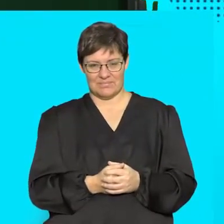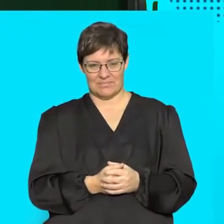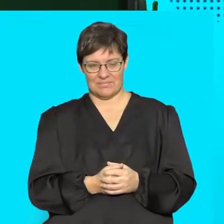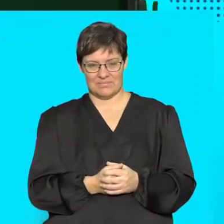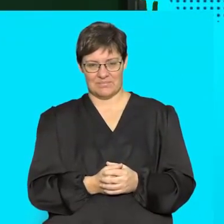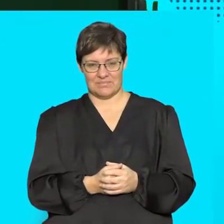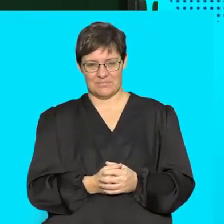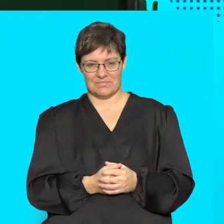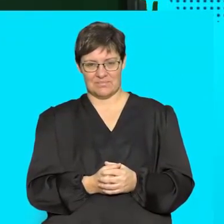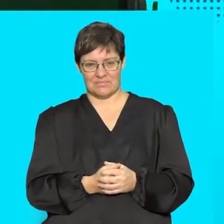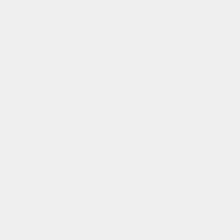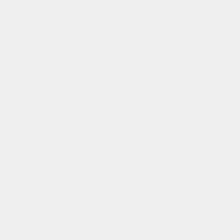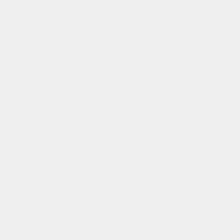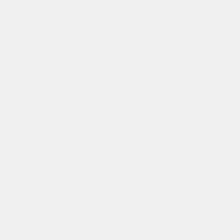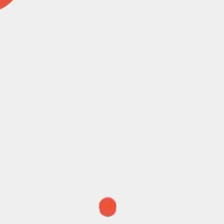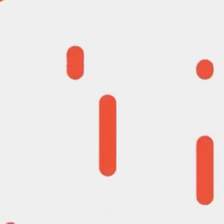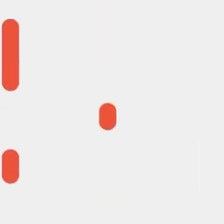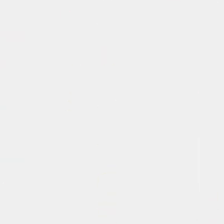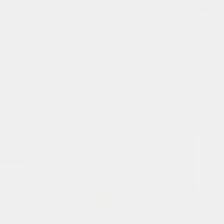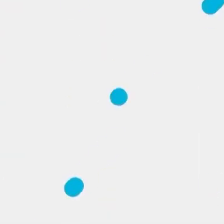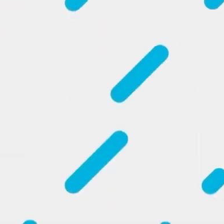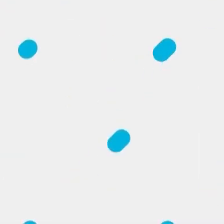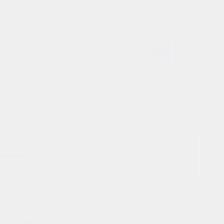shortly. Cheers.